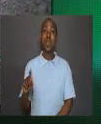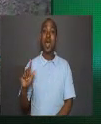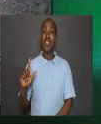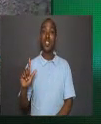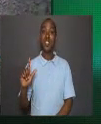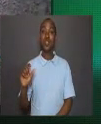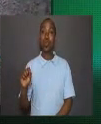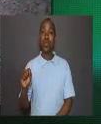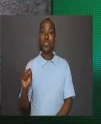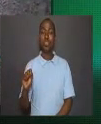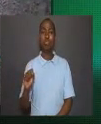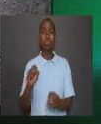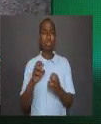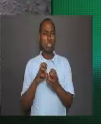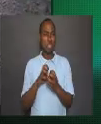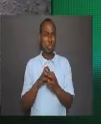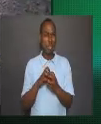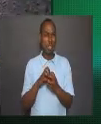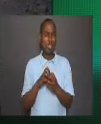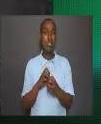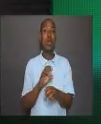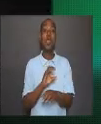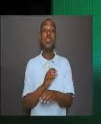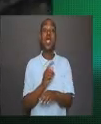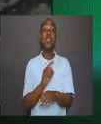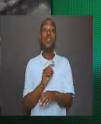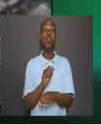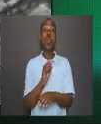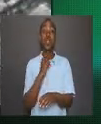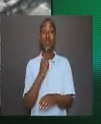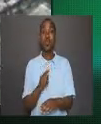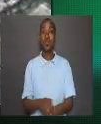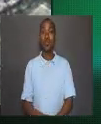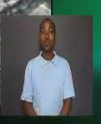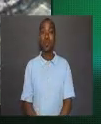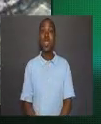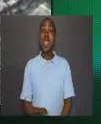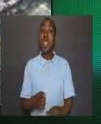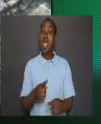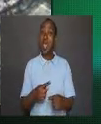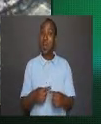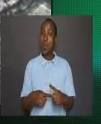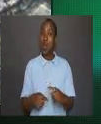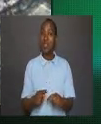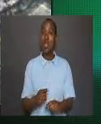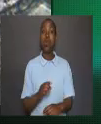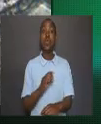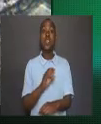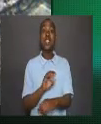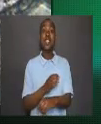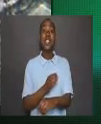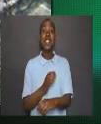plasmolysis is the shrinking of cytoplasm. This results in the